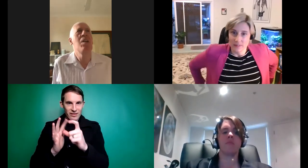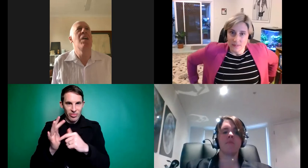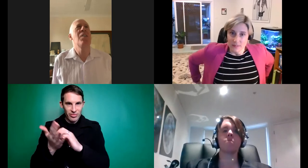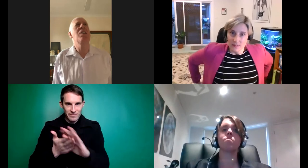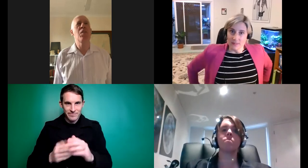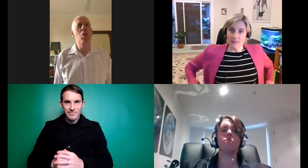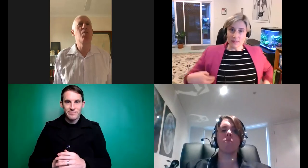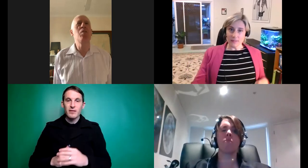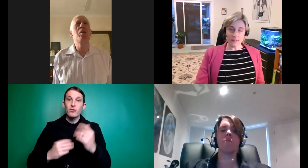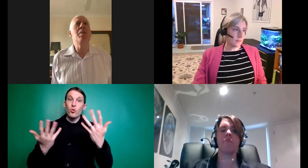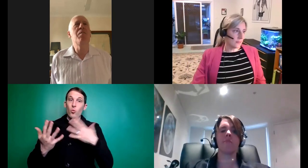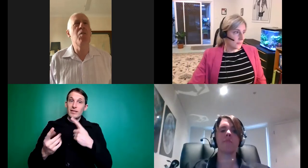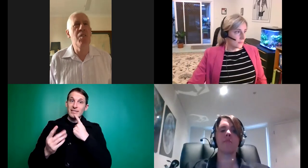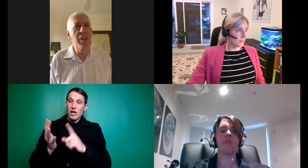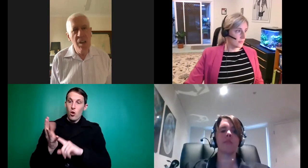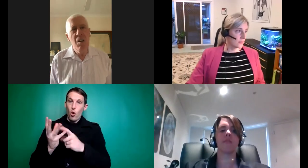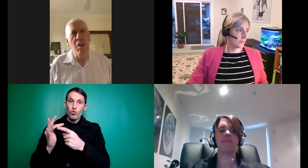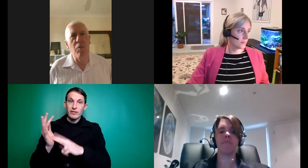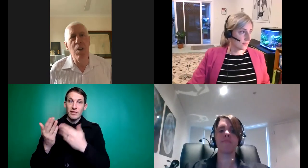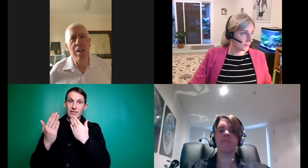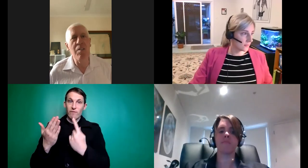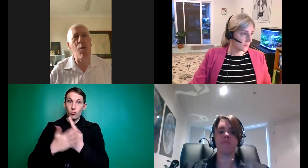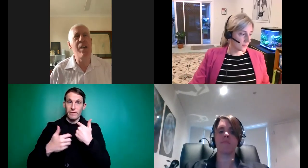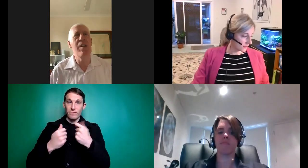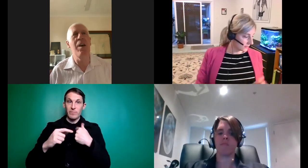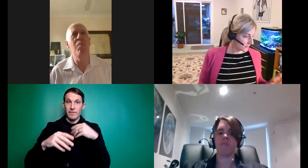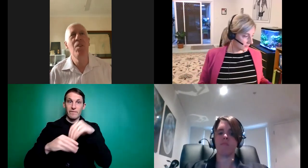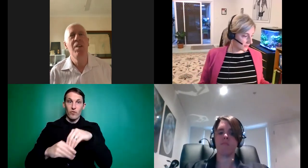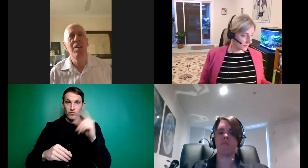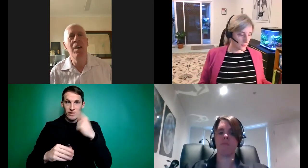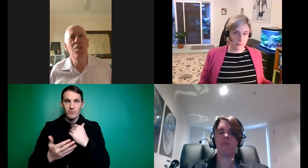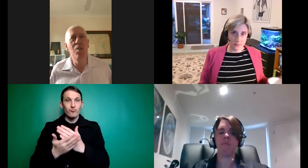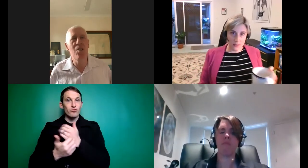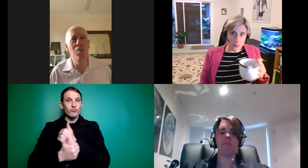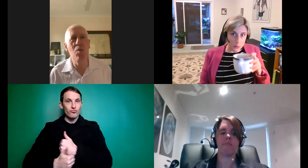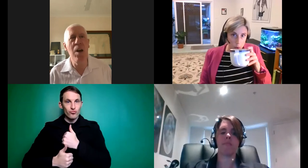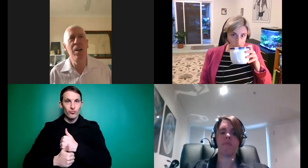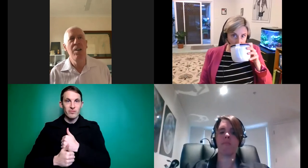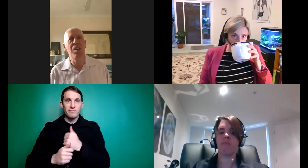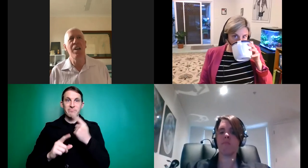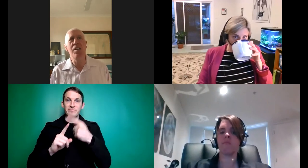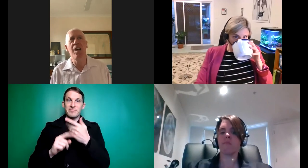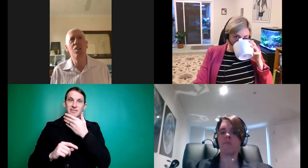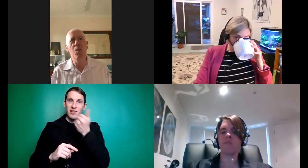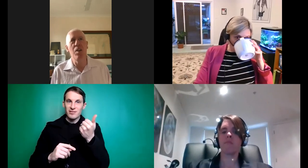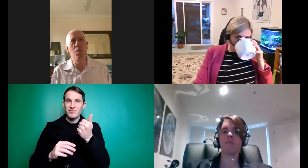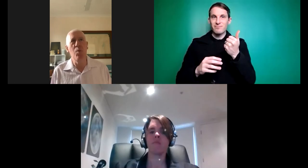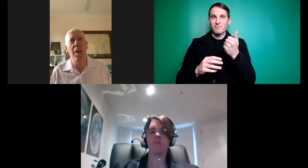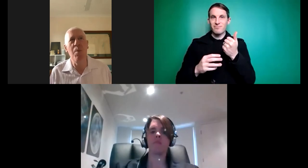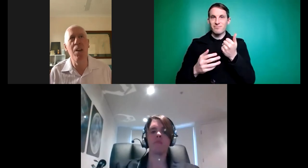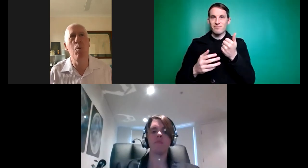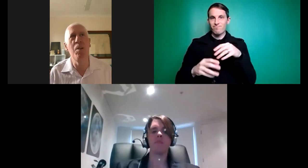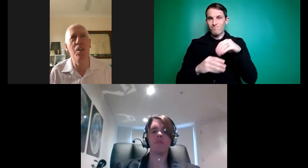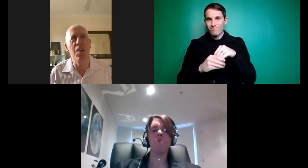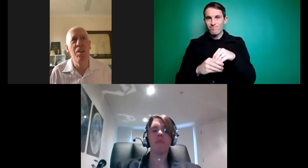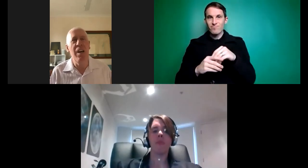say lauren uh thanks for the opportunity to be involved today i've really enjoyed um you know it's nice to uh to get engaged with a with